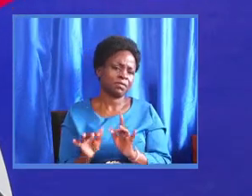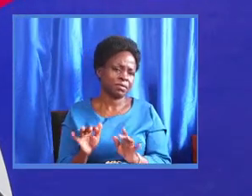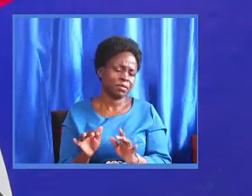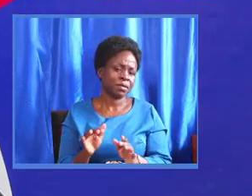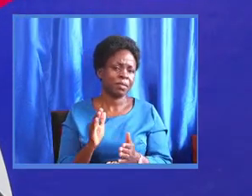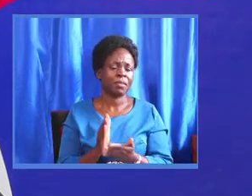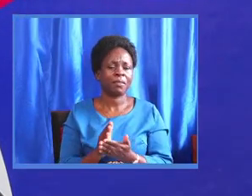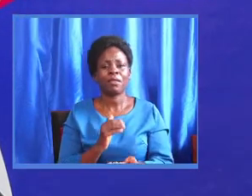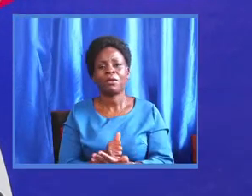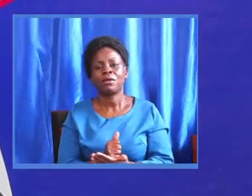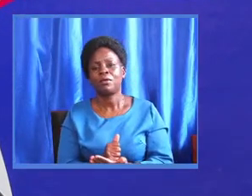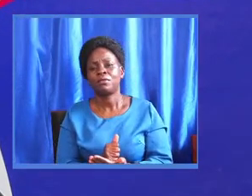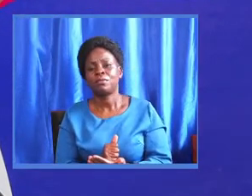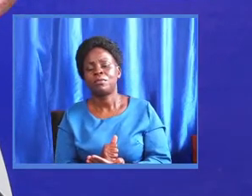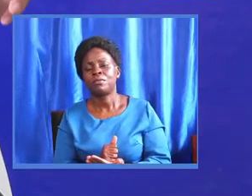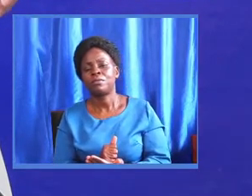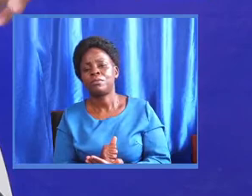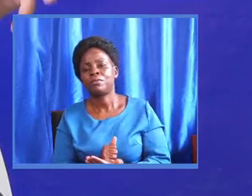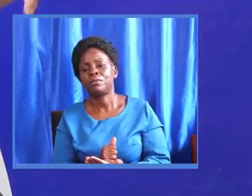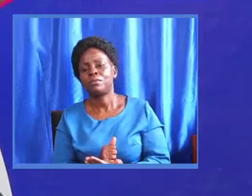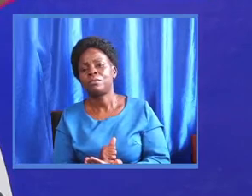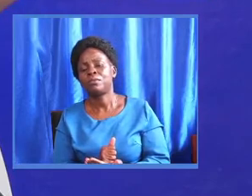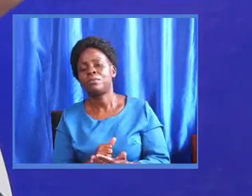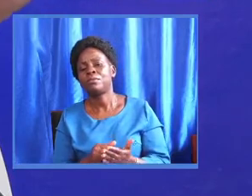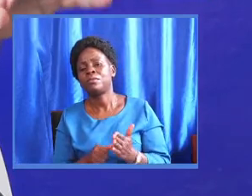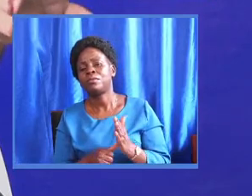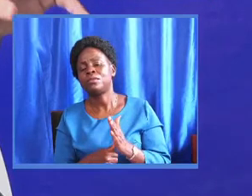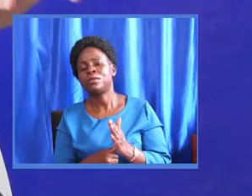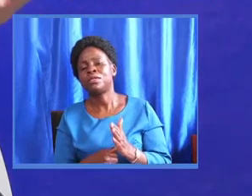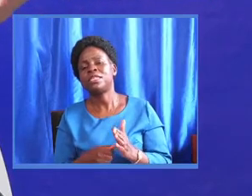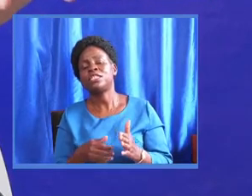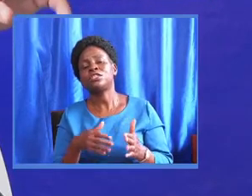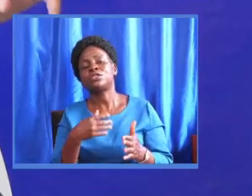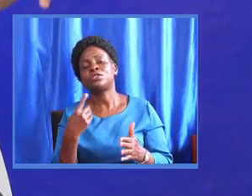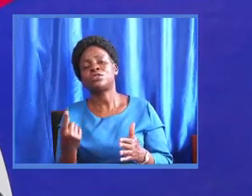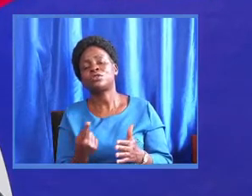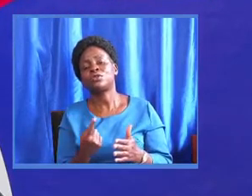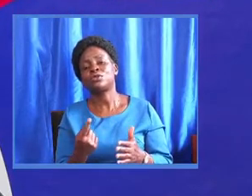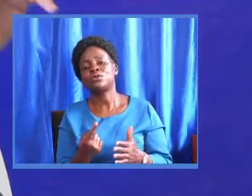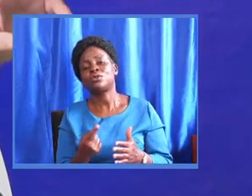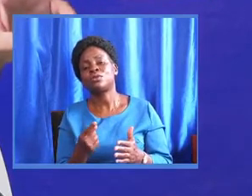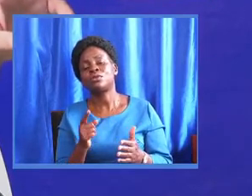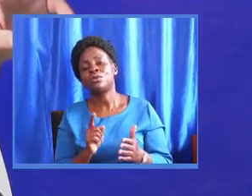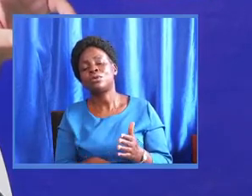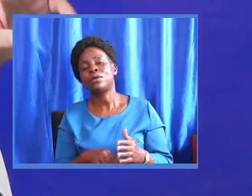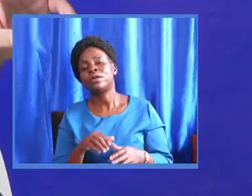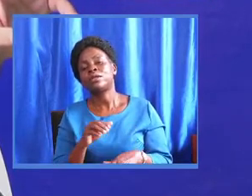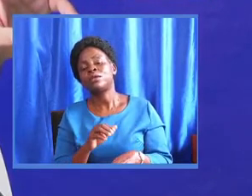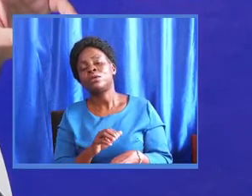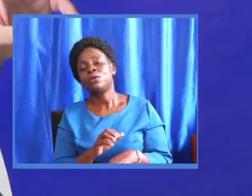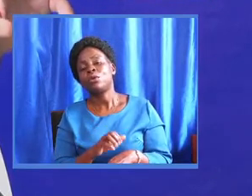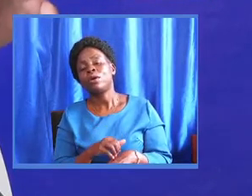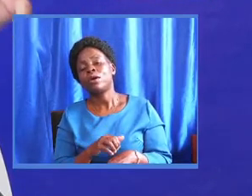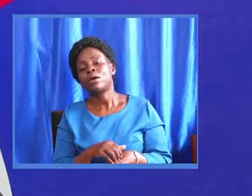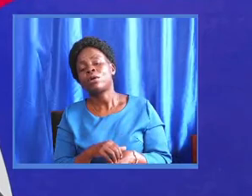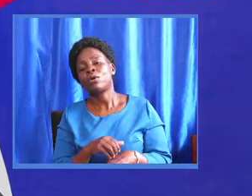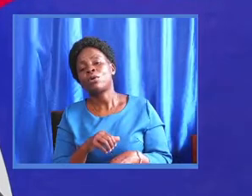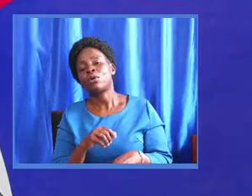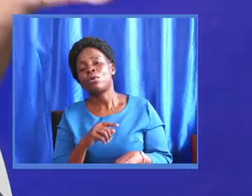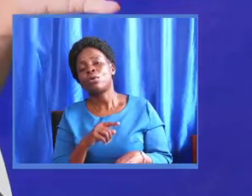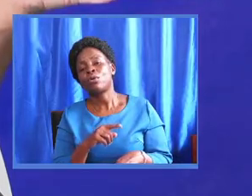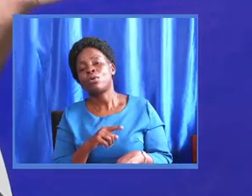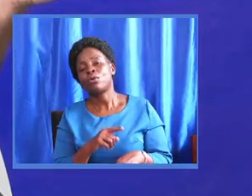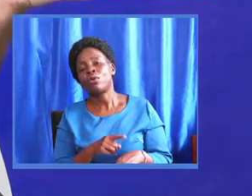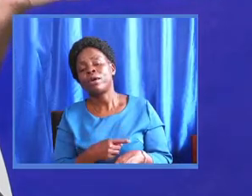biggest issue we've had is mainly with what we call arcades. When downtown